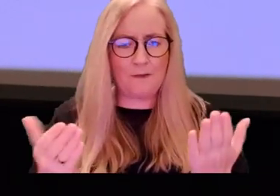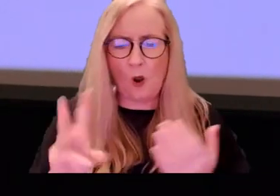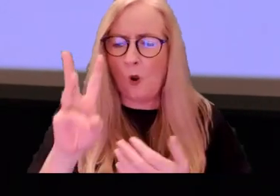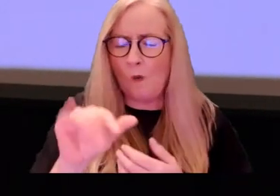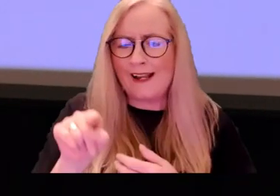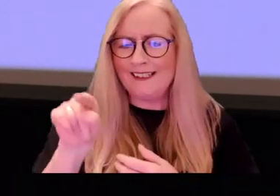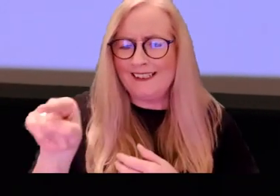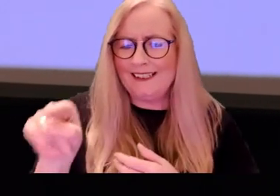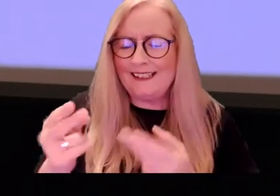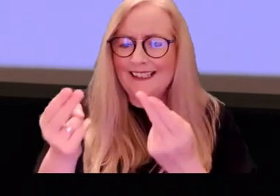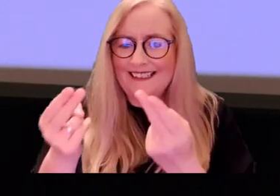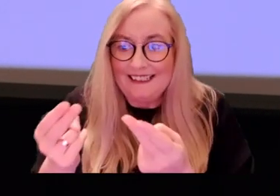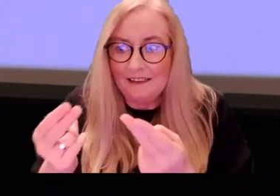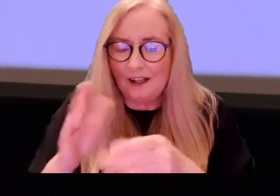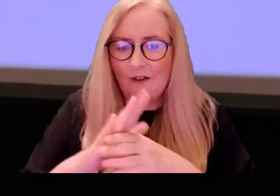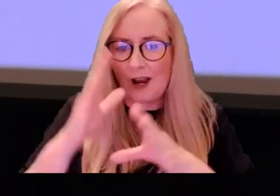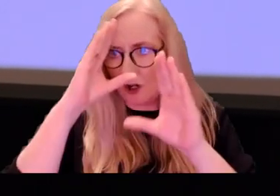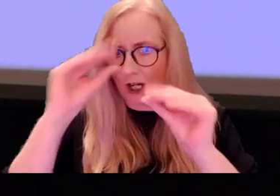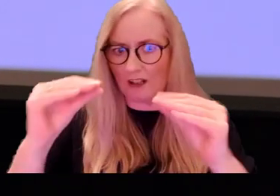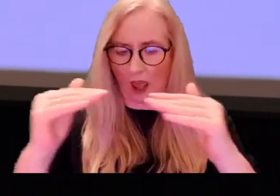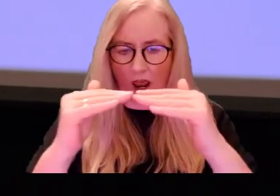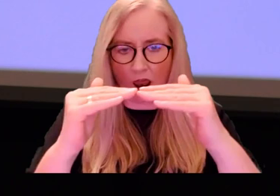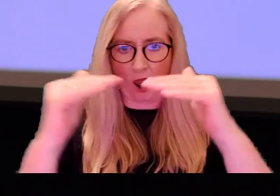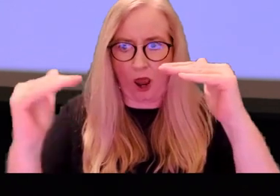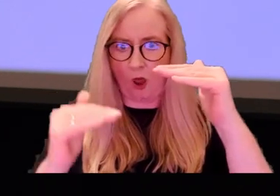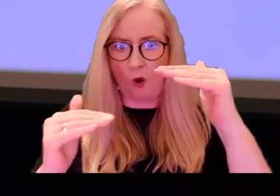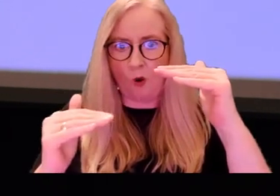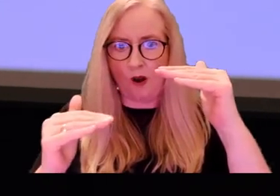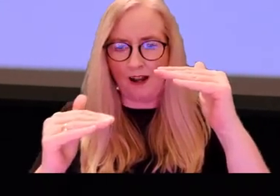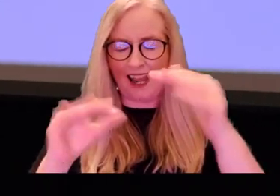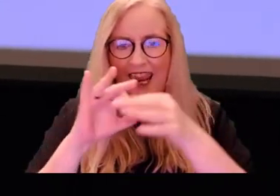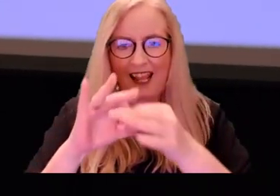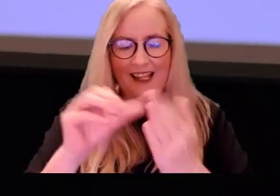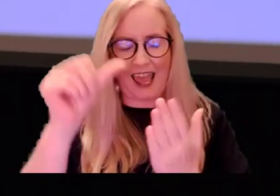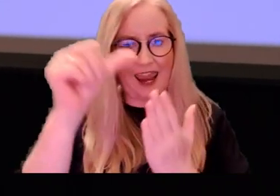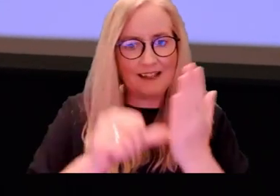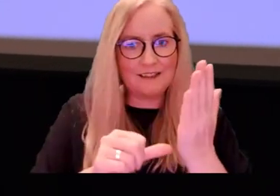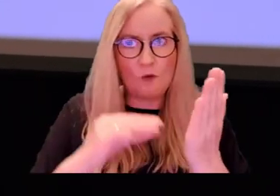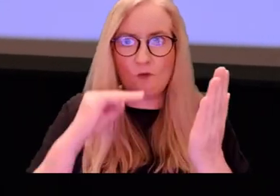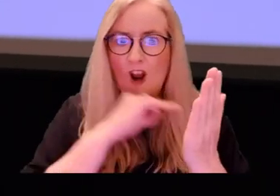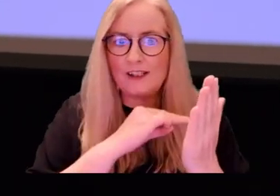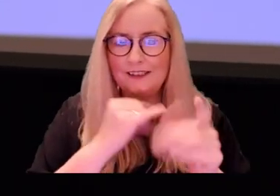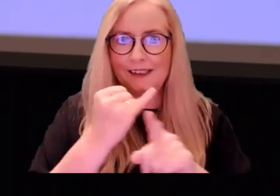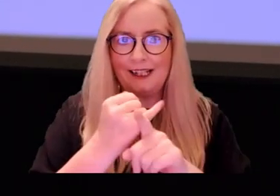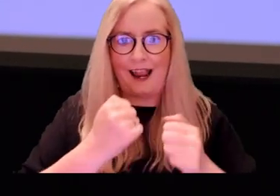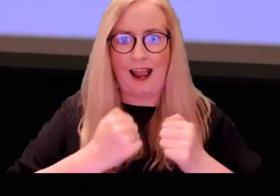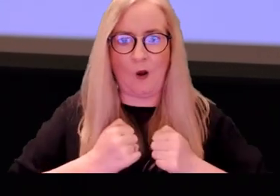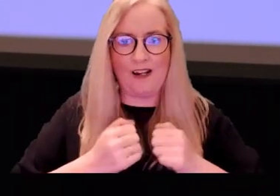why is his need for education so low on the list of priorities in our state